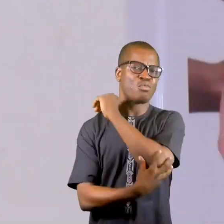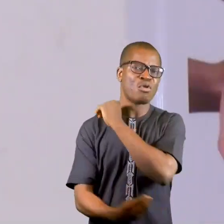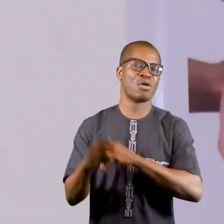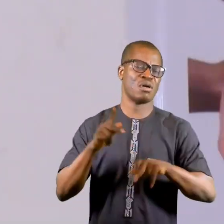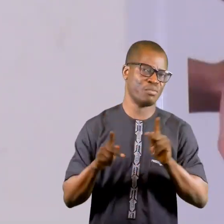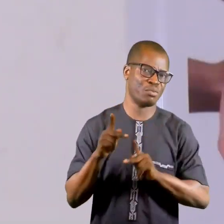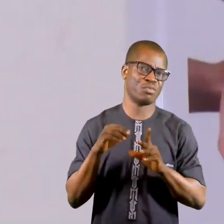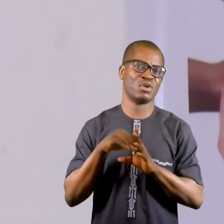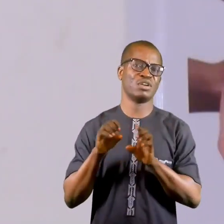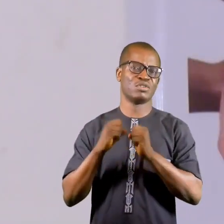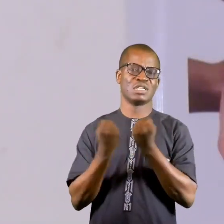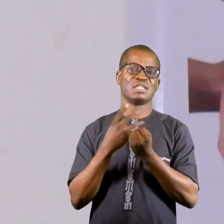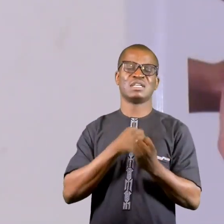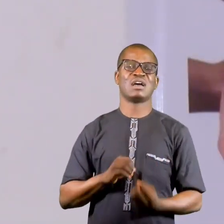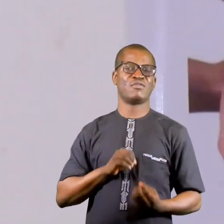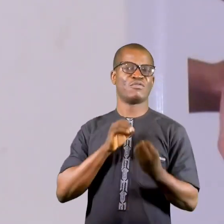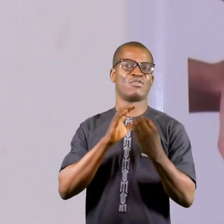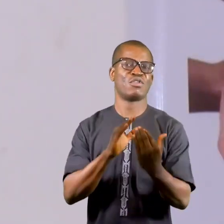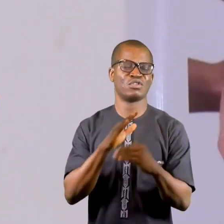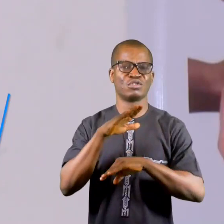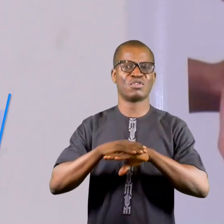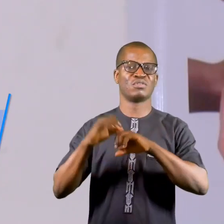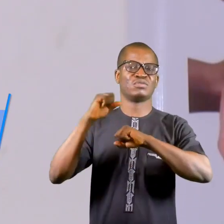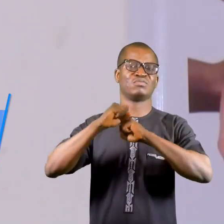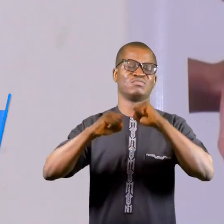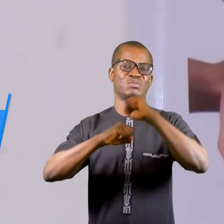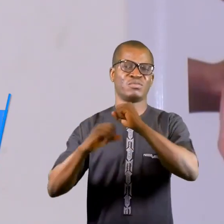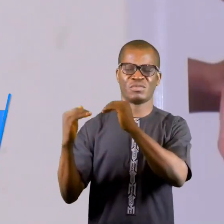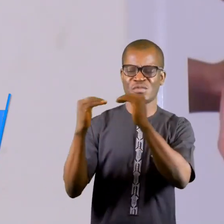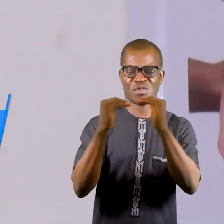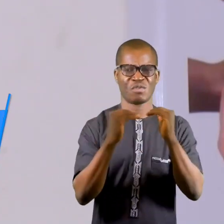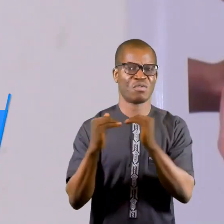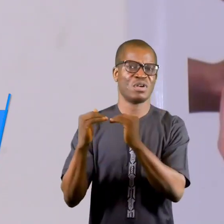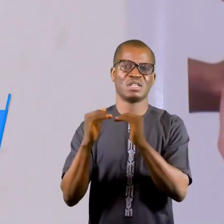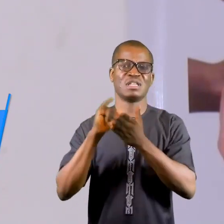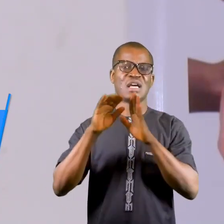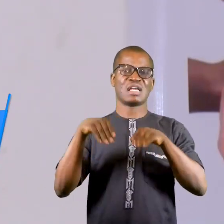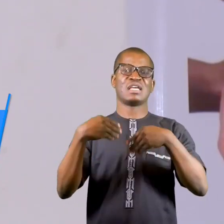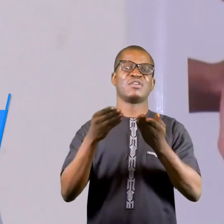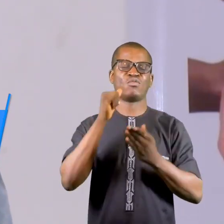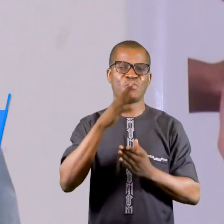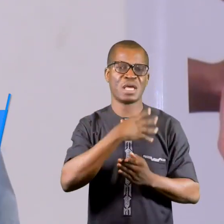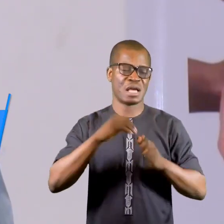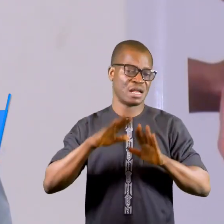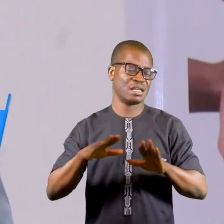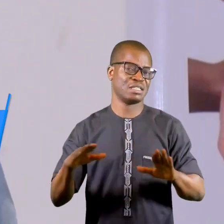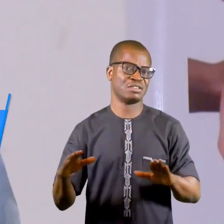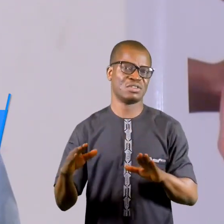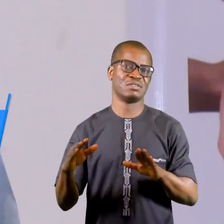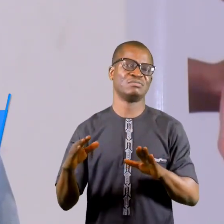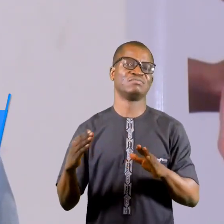disadvantaged, and tackle the structural inequalities that leave women and as well as